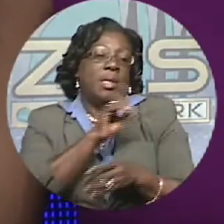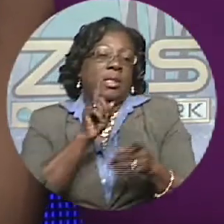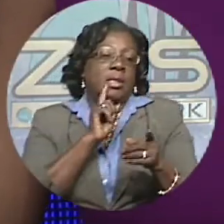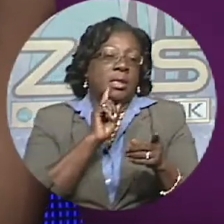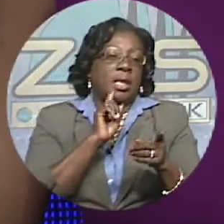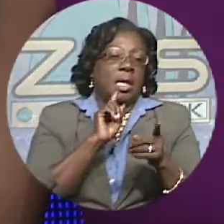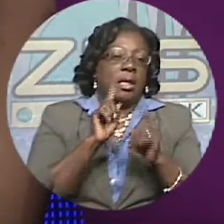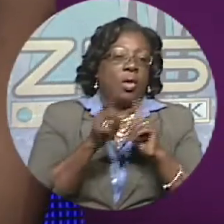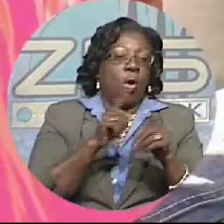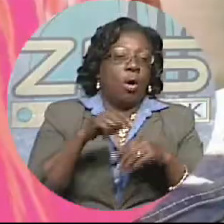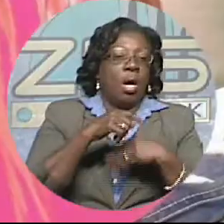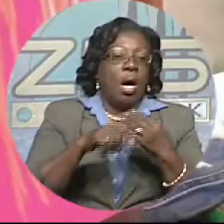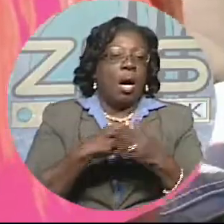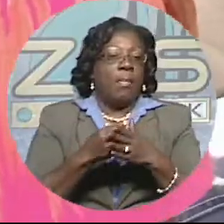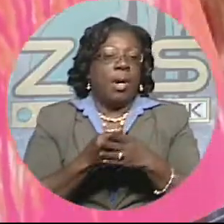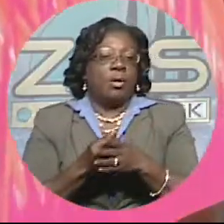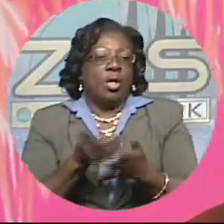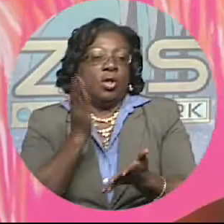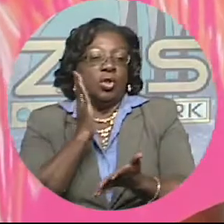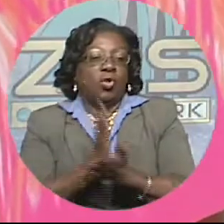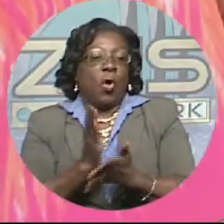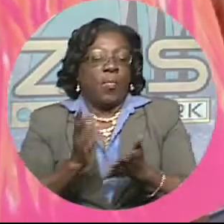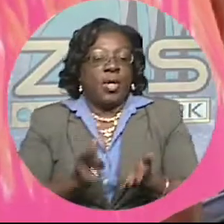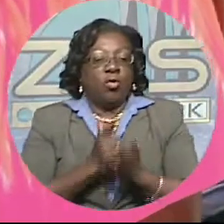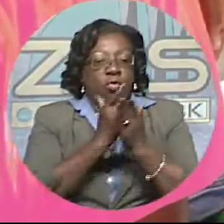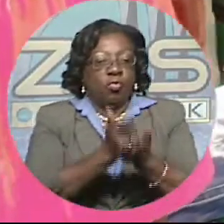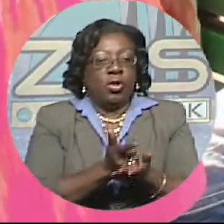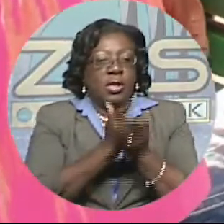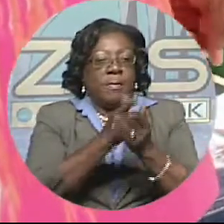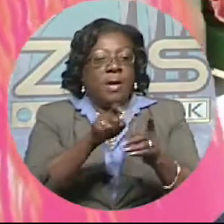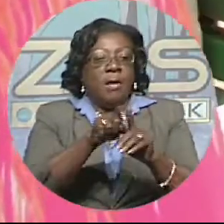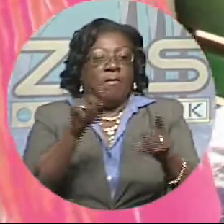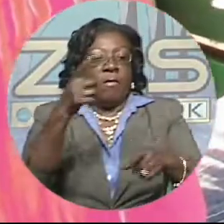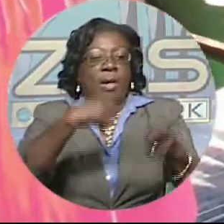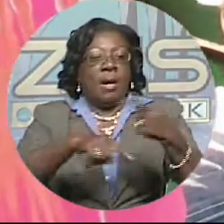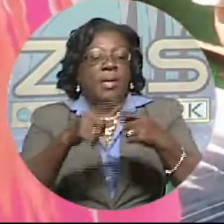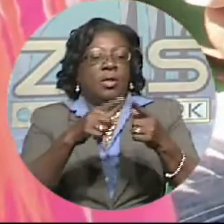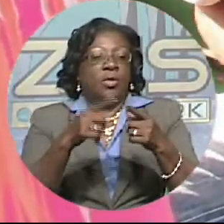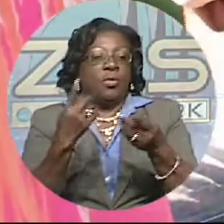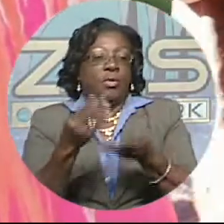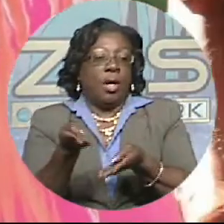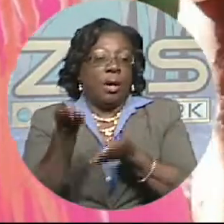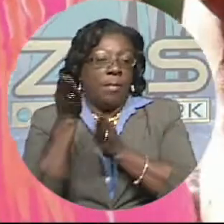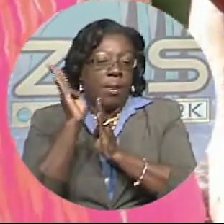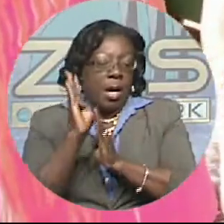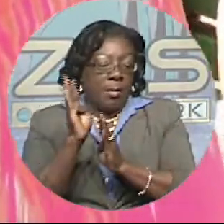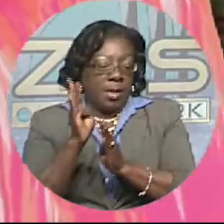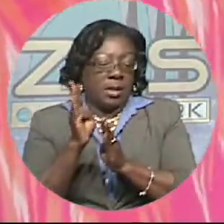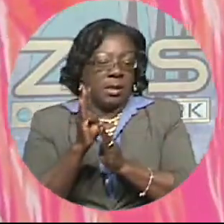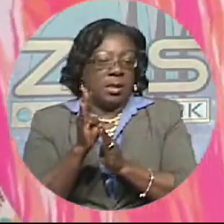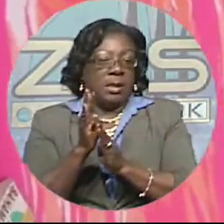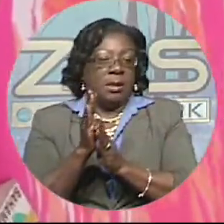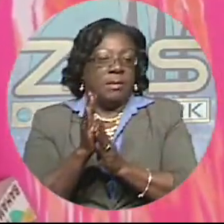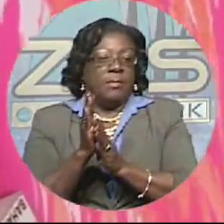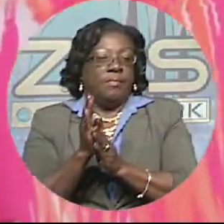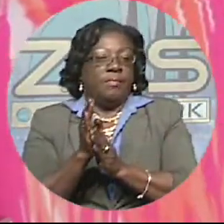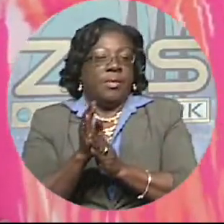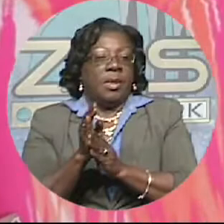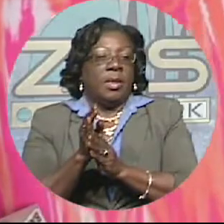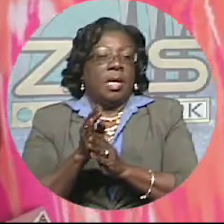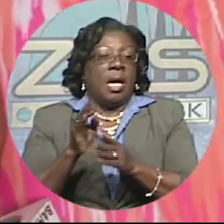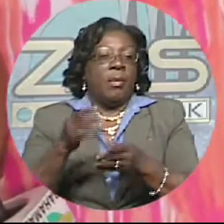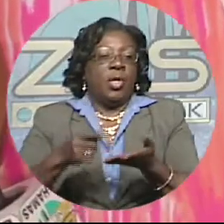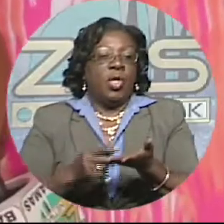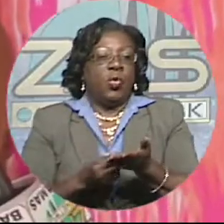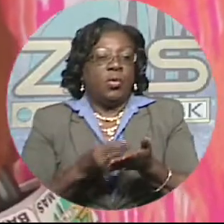the execution of the Bahamas' new immigration policy, and she's calling for cruise ships to boycott the Bahamas as a result. Well, our